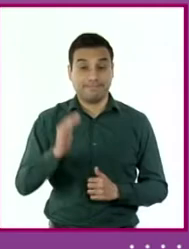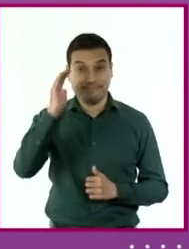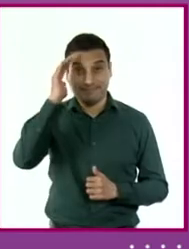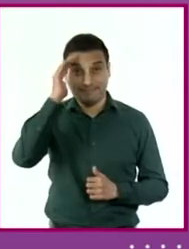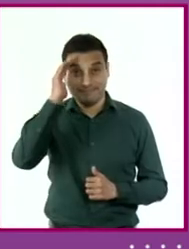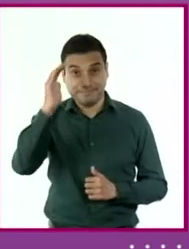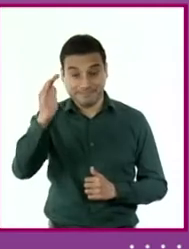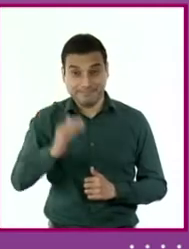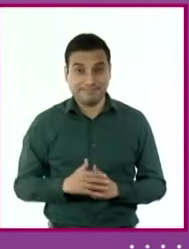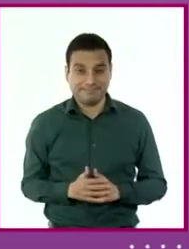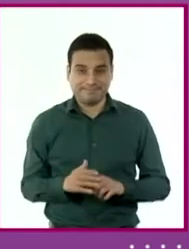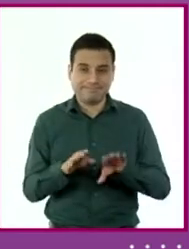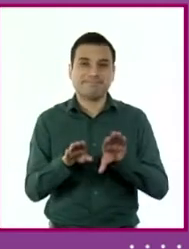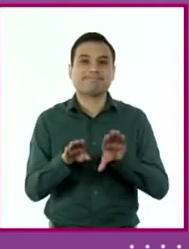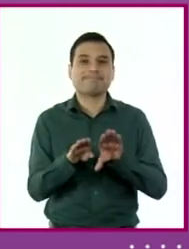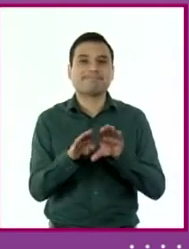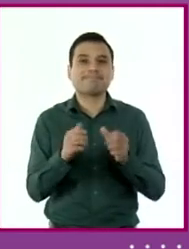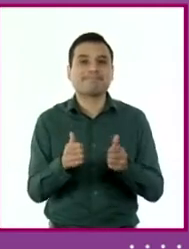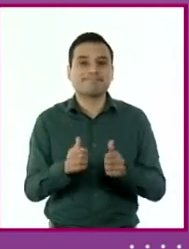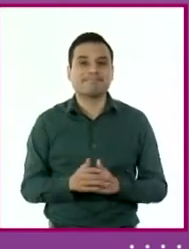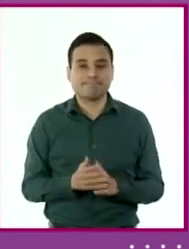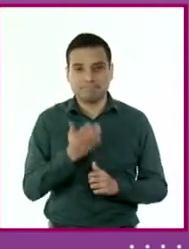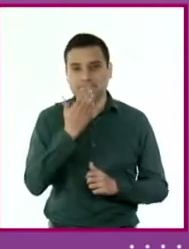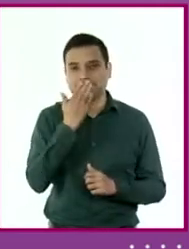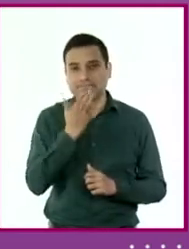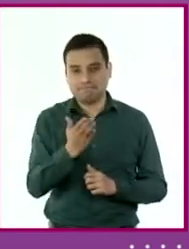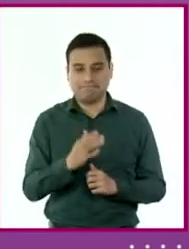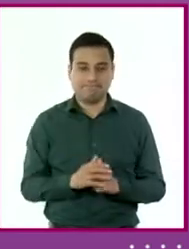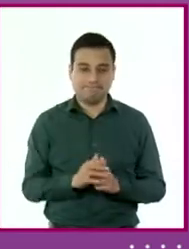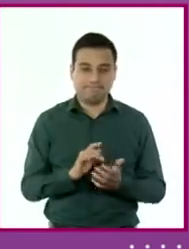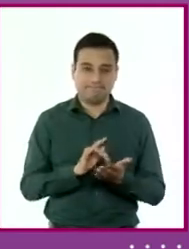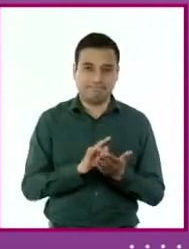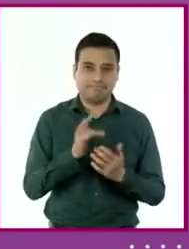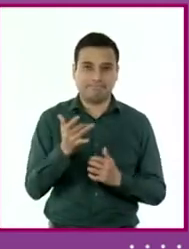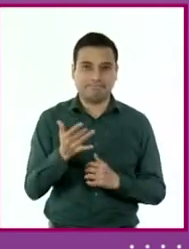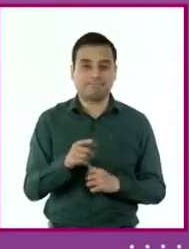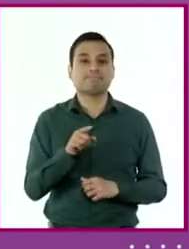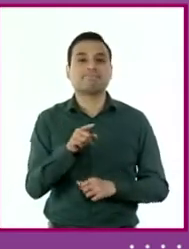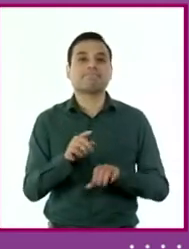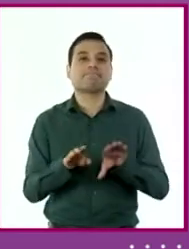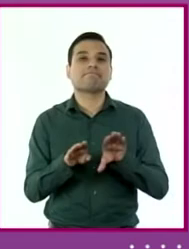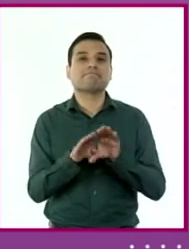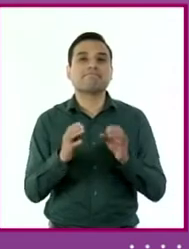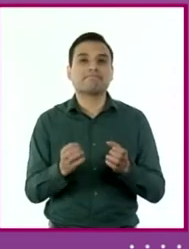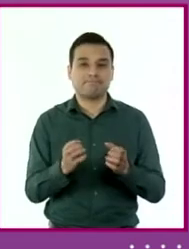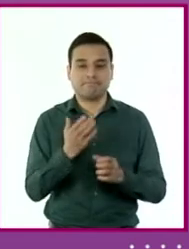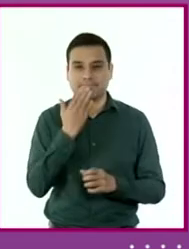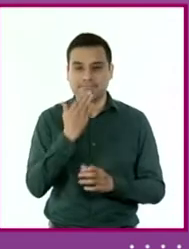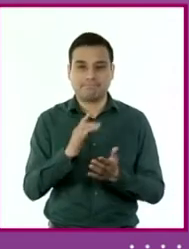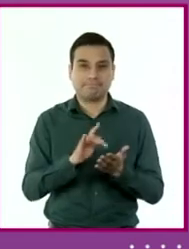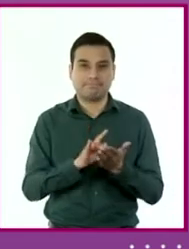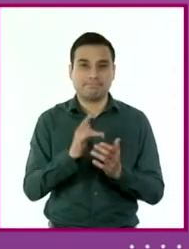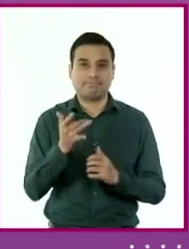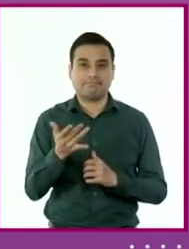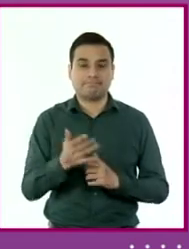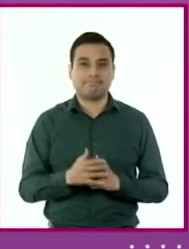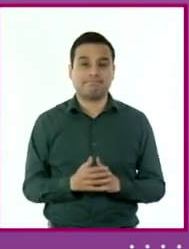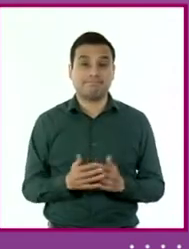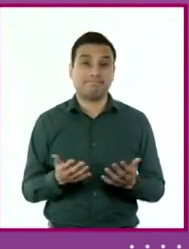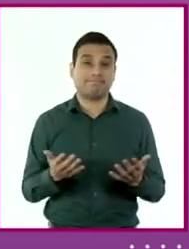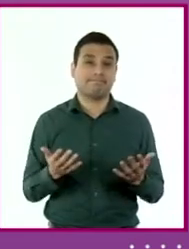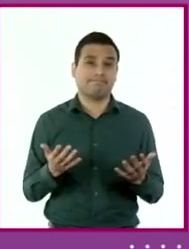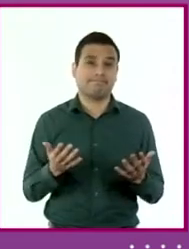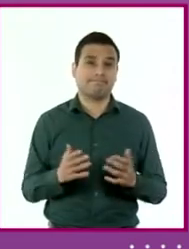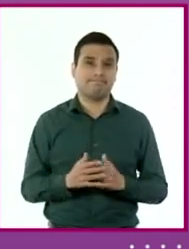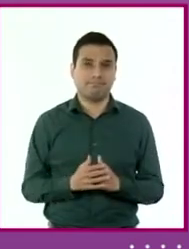Karen, how are you? Fine, thank you. And you? Fine, thanks. We didn't have the opportunity to